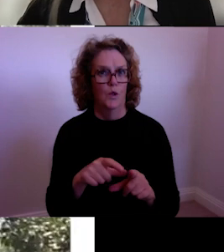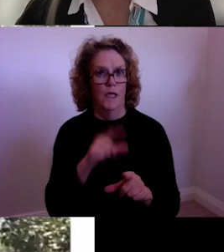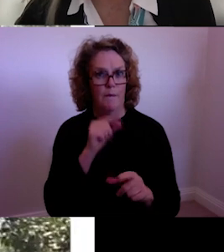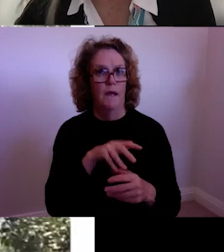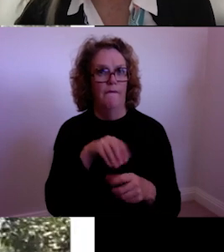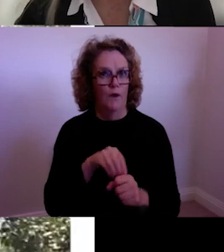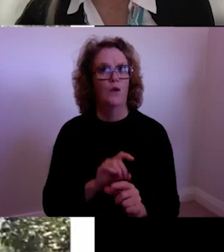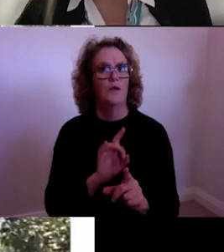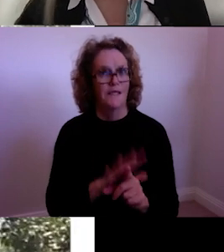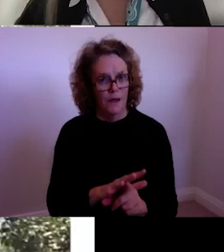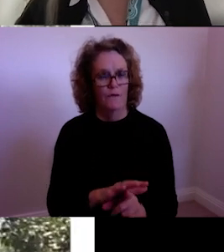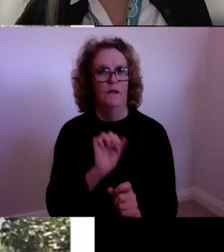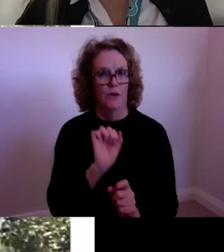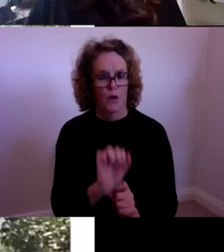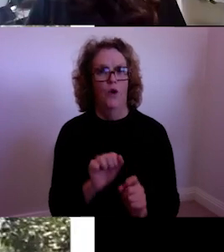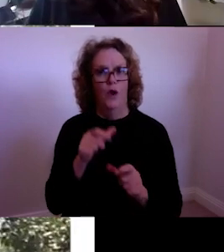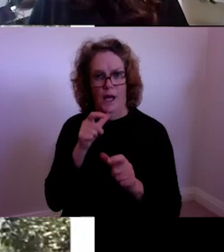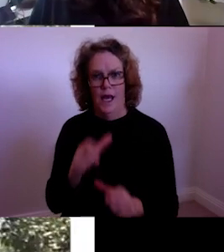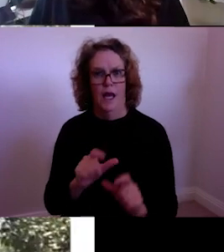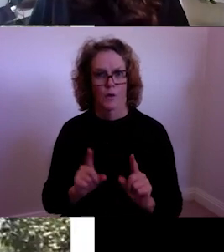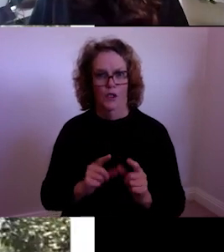is important for Olivia. Yeah.